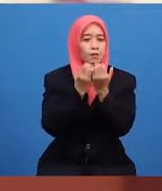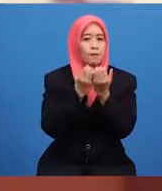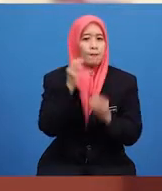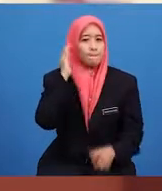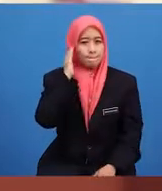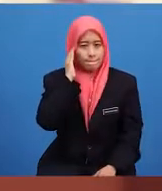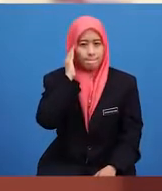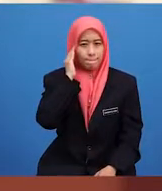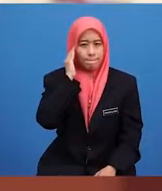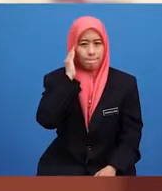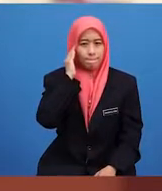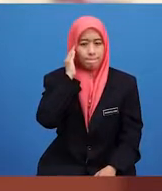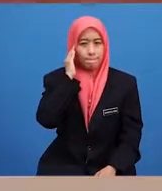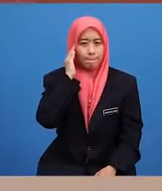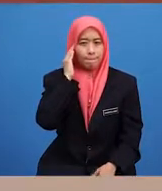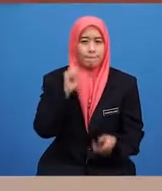A friend?